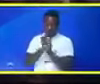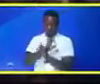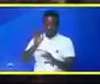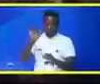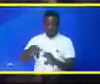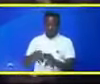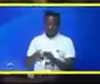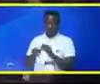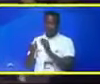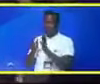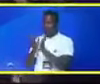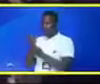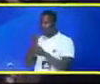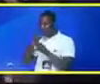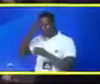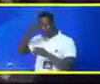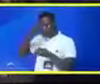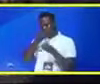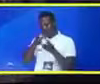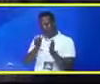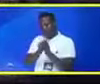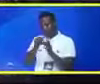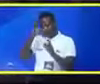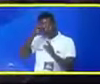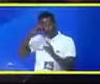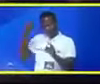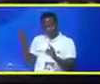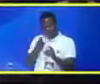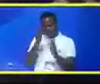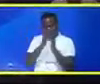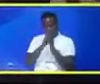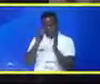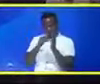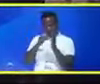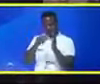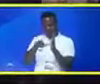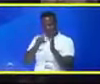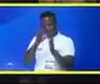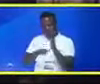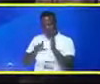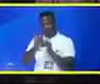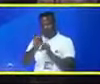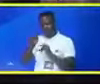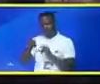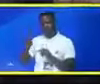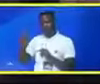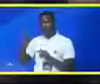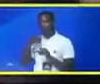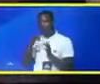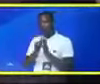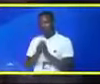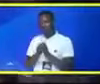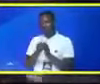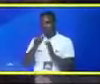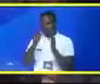to the end that men always ought to pray. Luke 18:1. And not to faint.